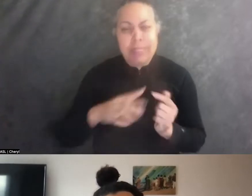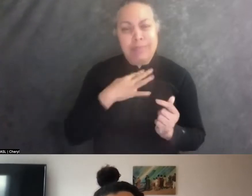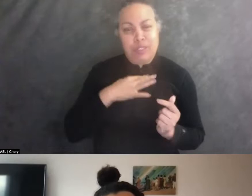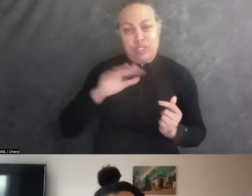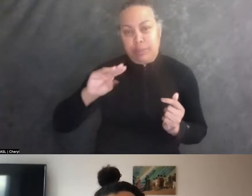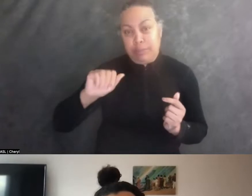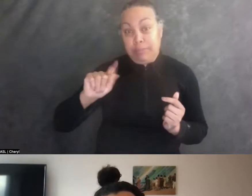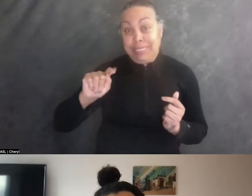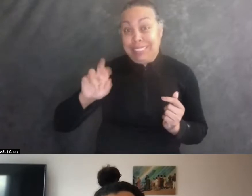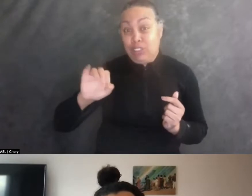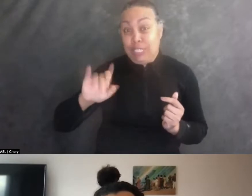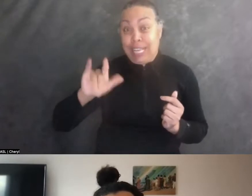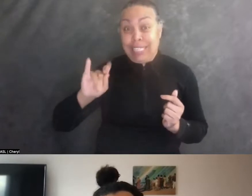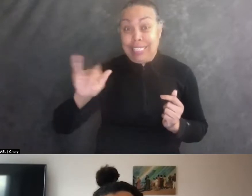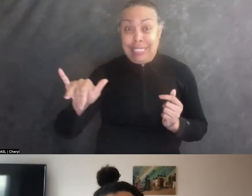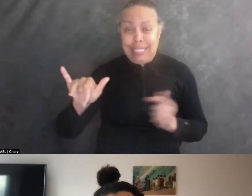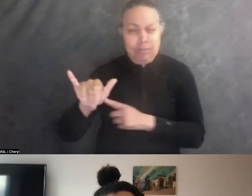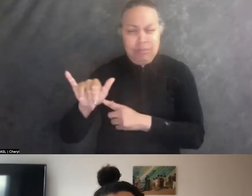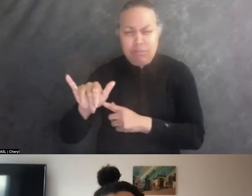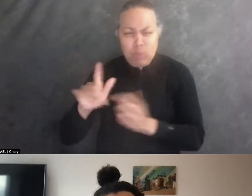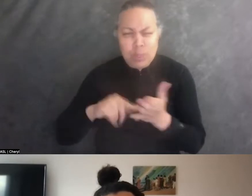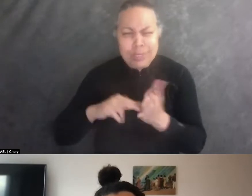for Blackness.